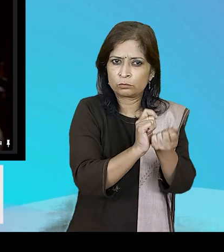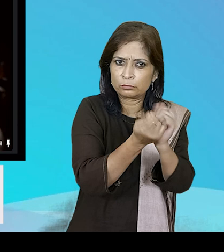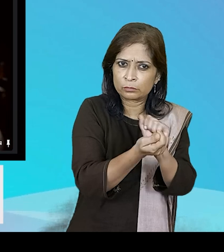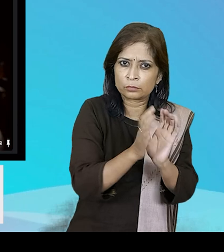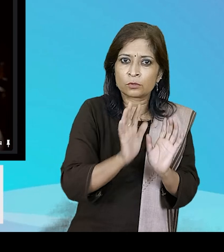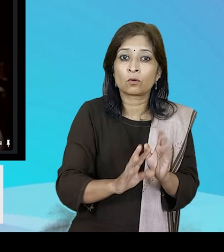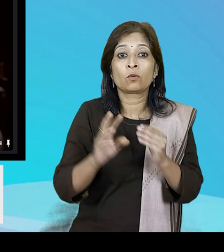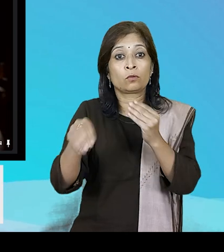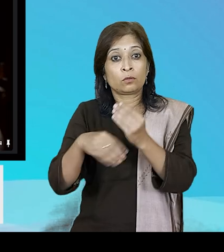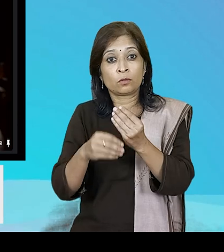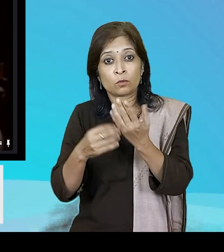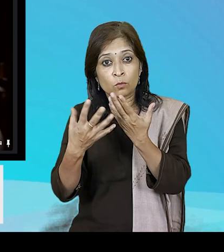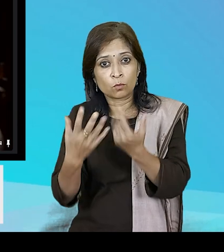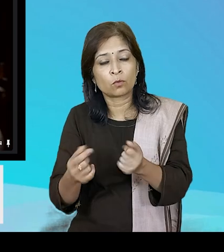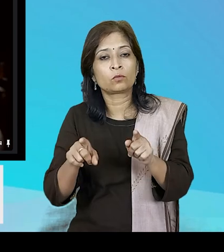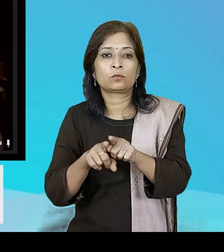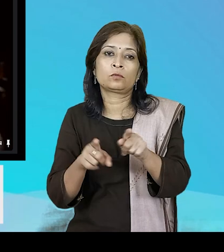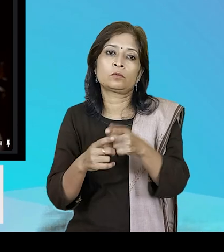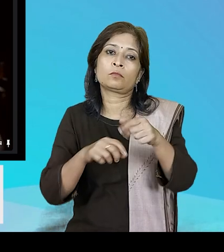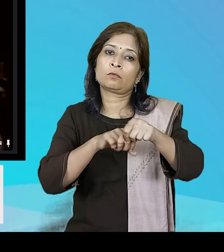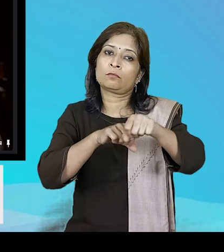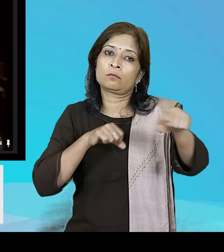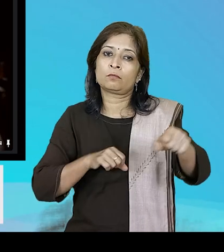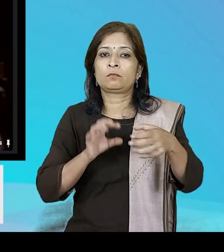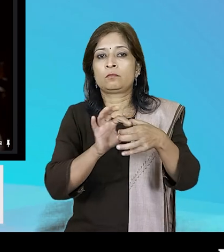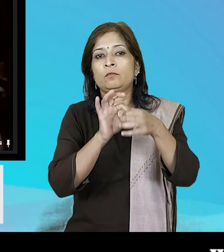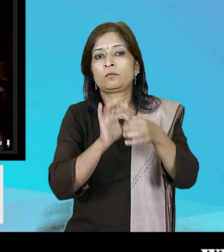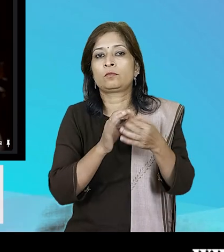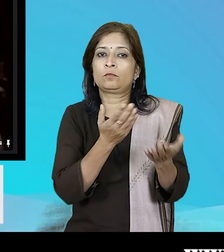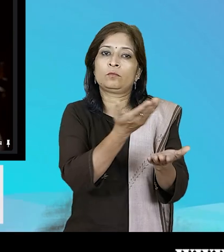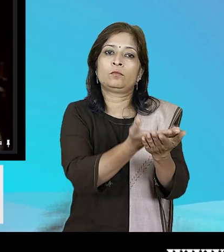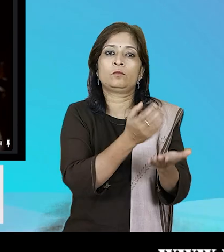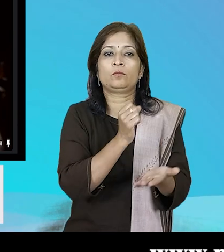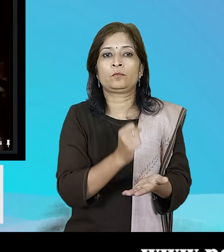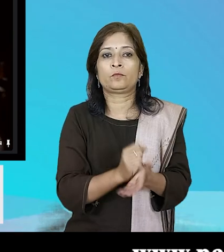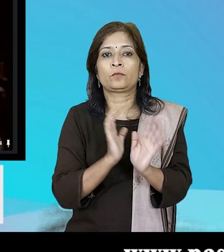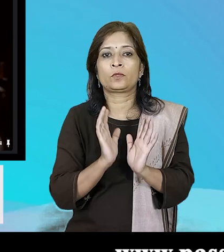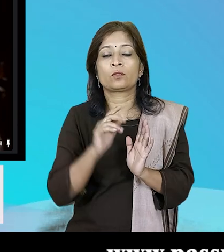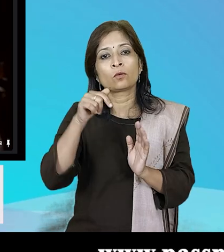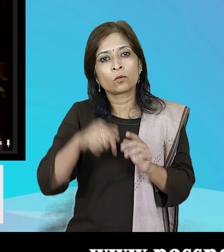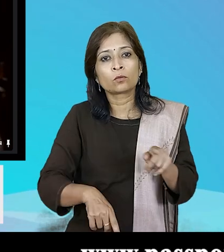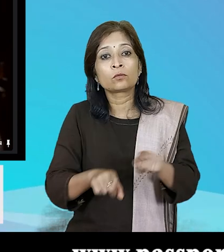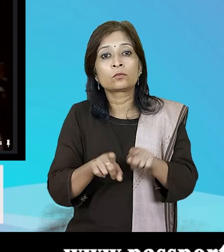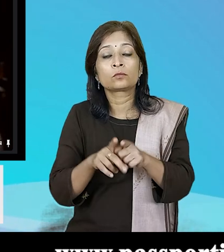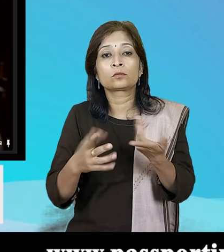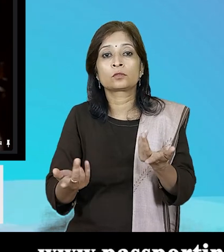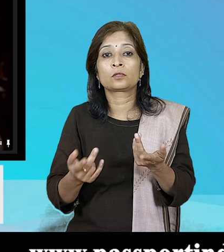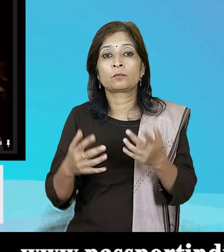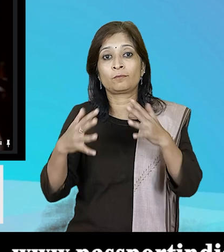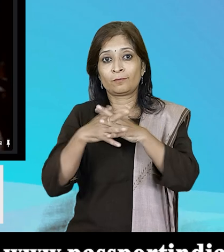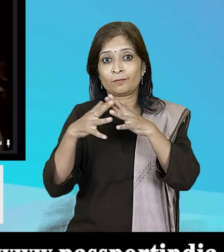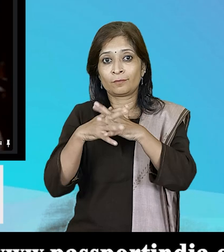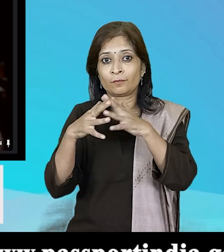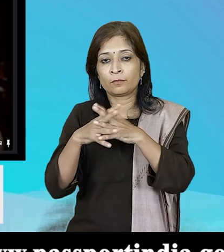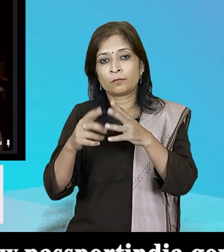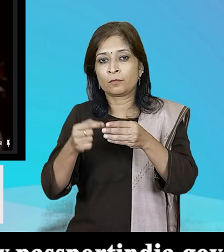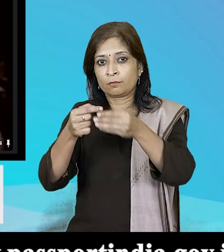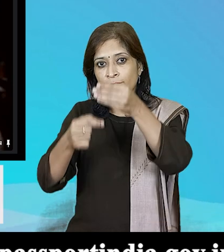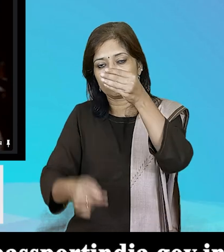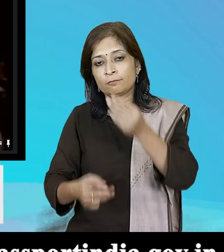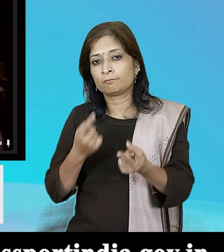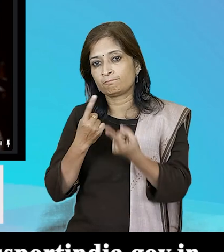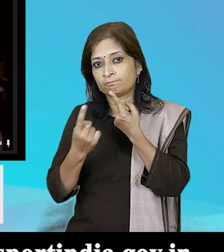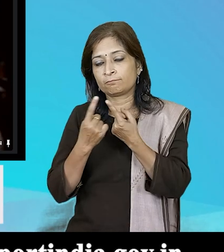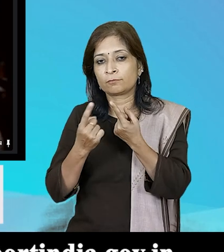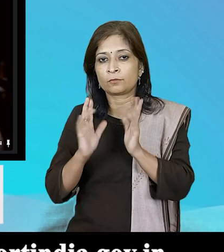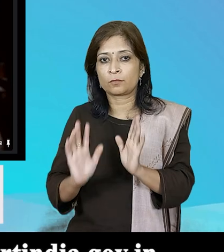some modifications that you're doing, we will require greater documentation, and it is available on the document advisor or